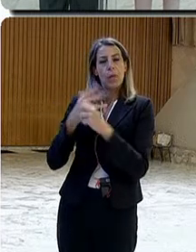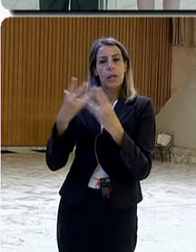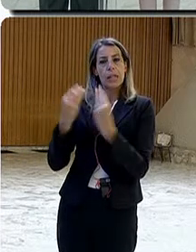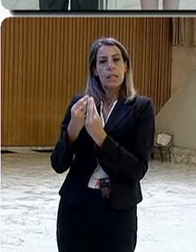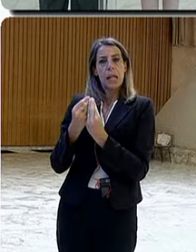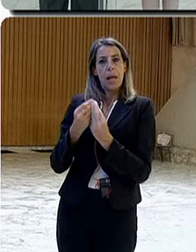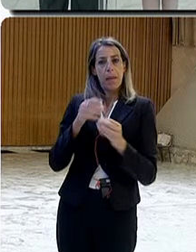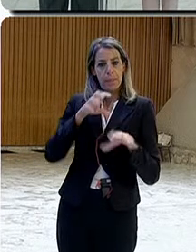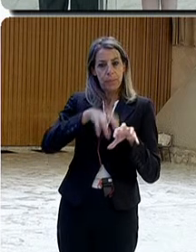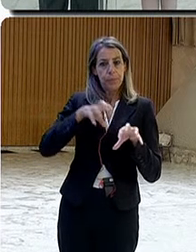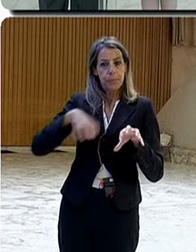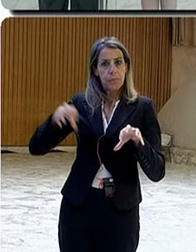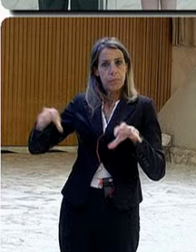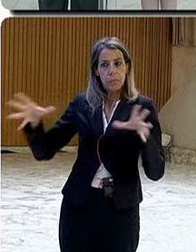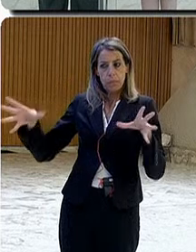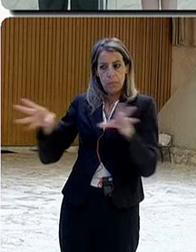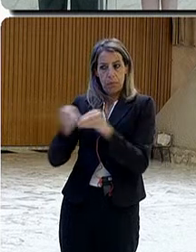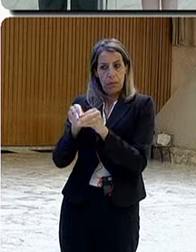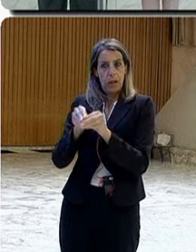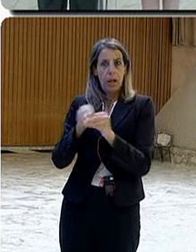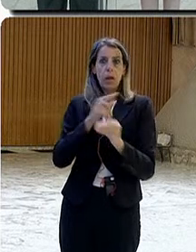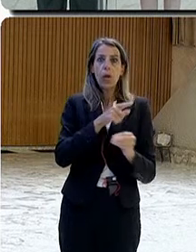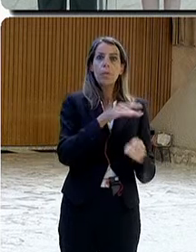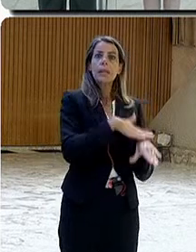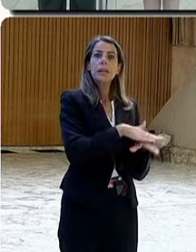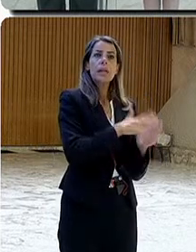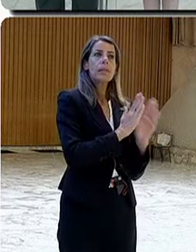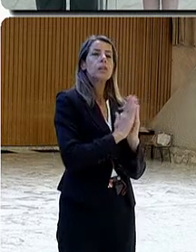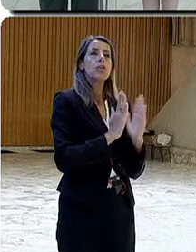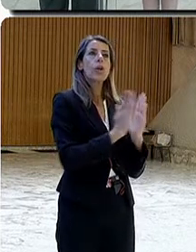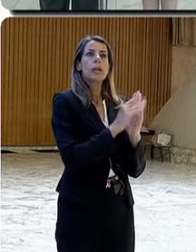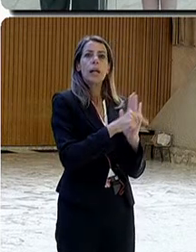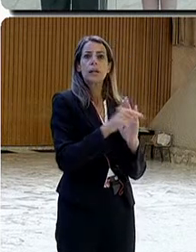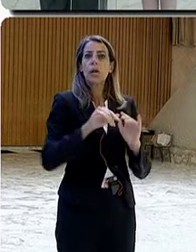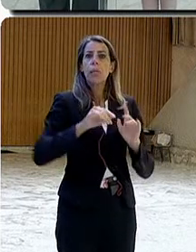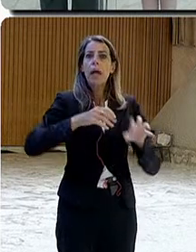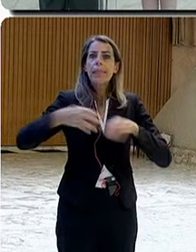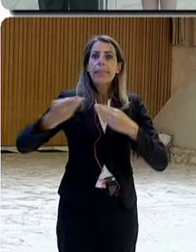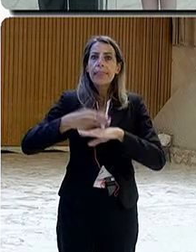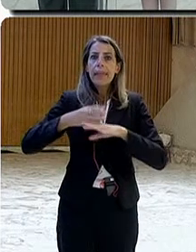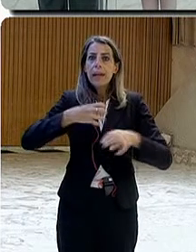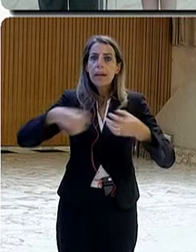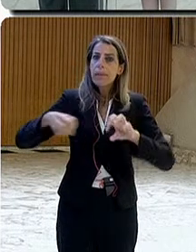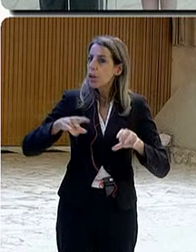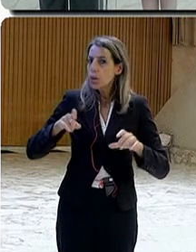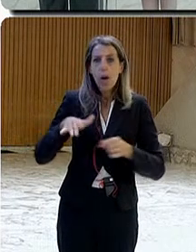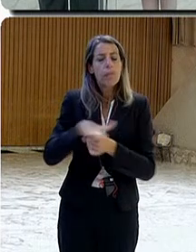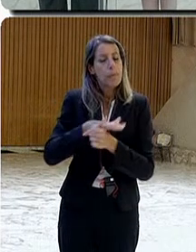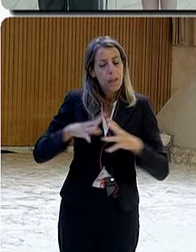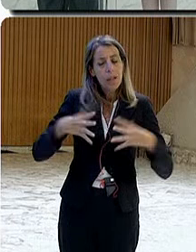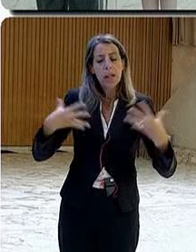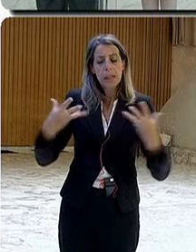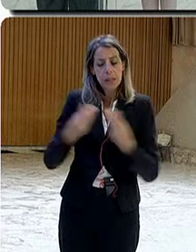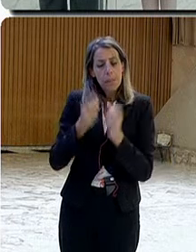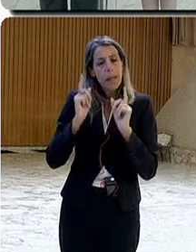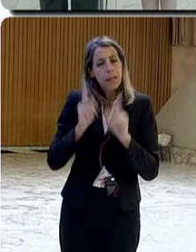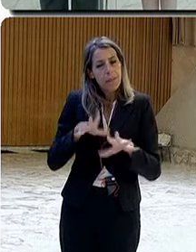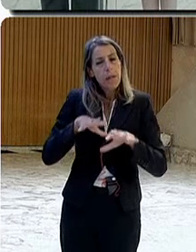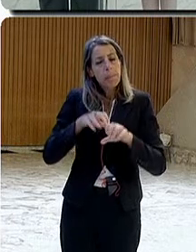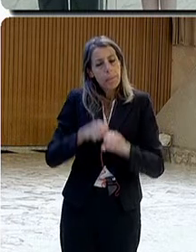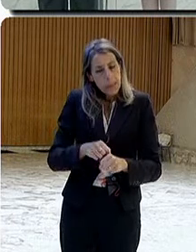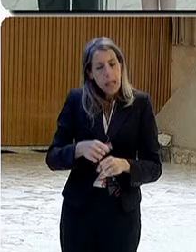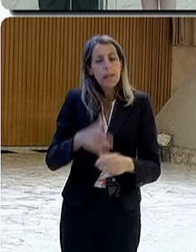become one more thing that divides them. To the degree that it's possible, families should engage in parish ministry and community service